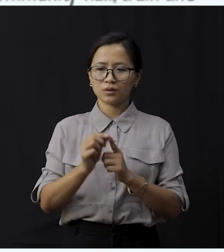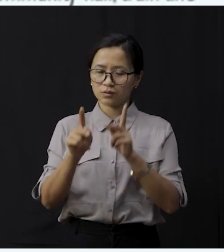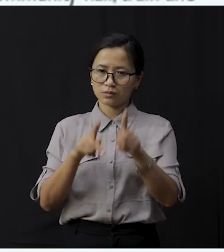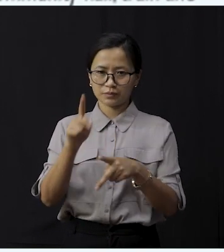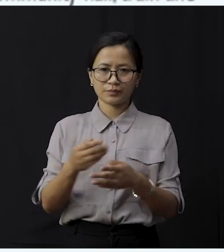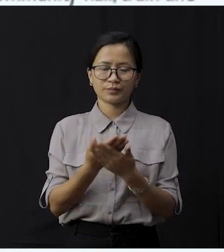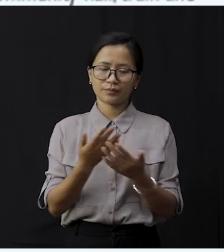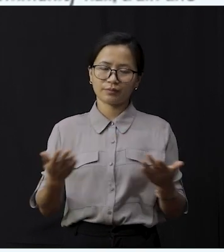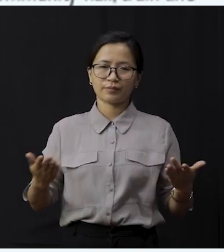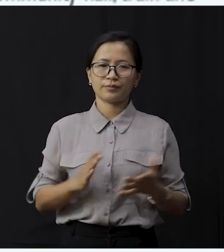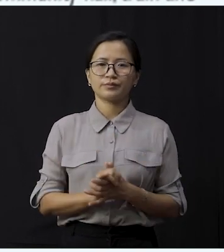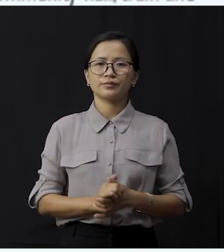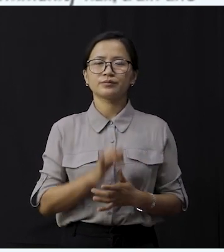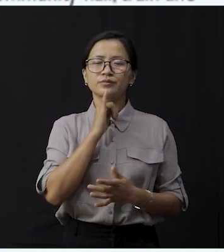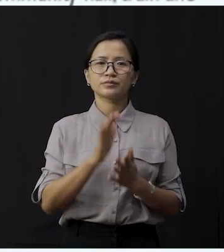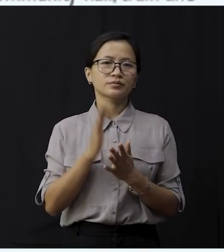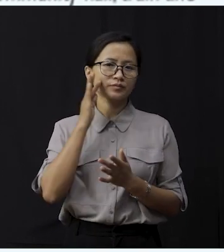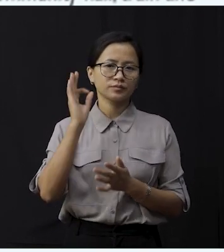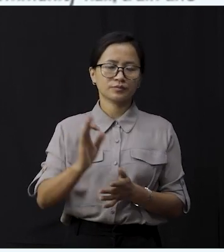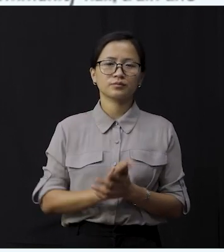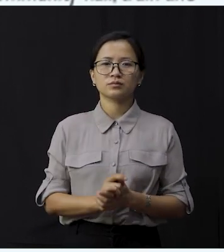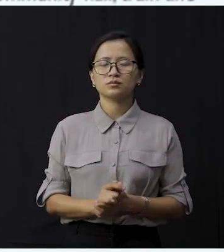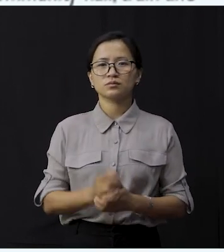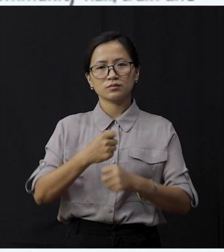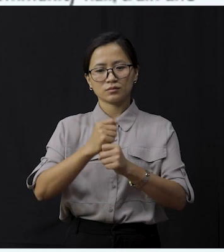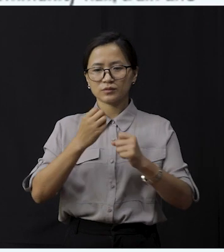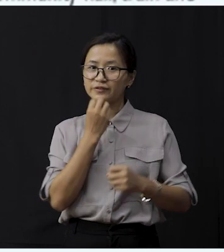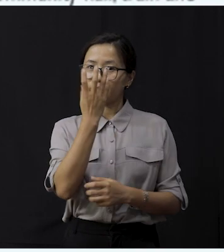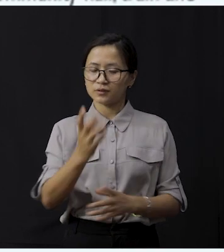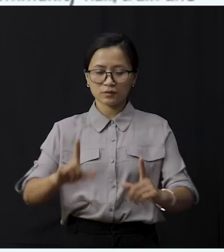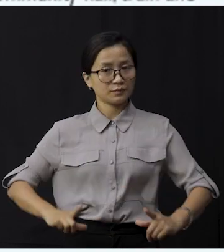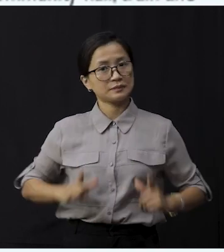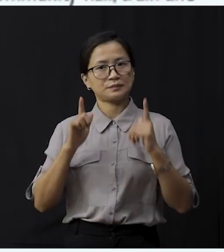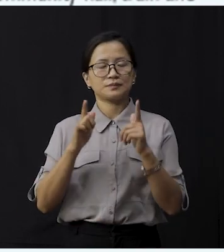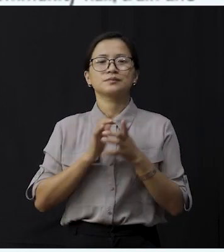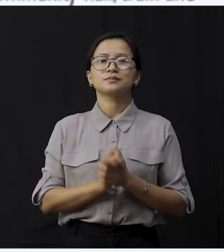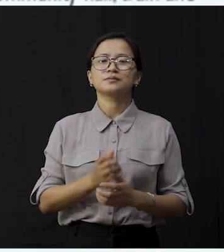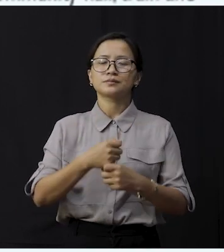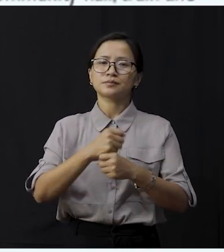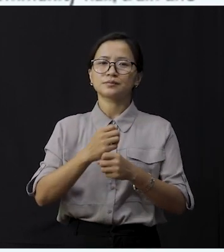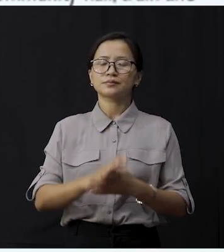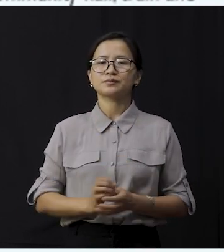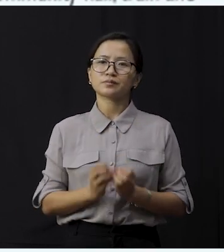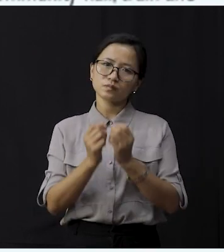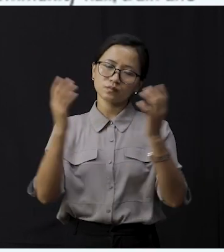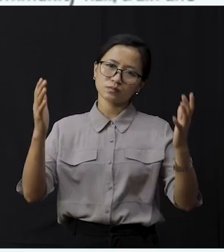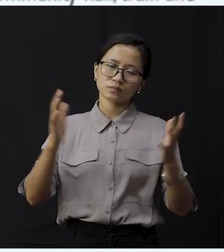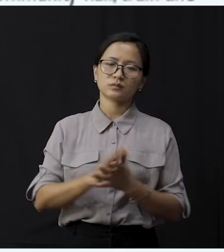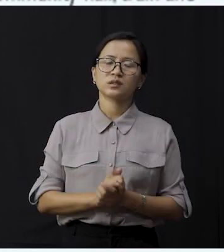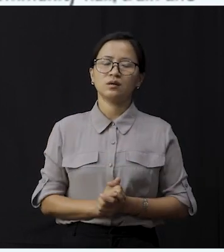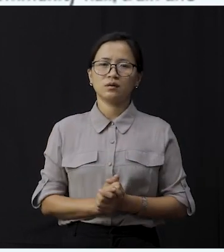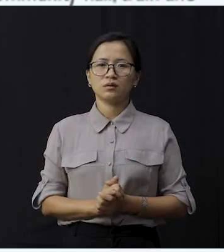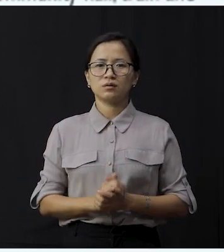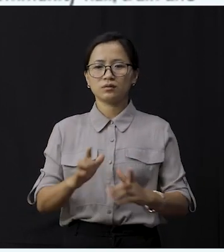property. And public property is very important because it makes our life very easy, and it makes our life richer also, and